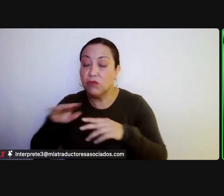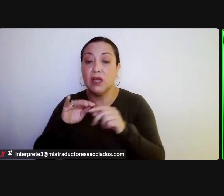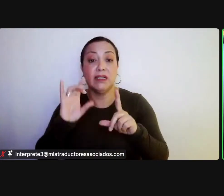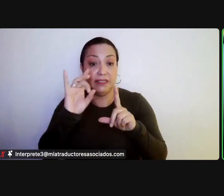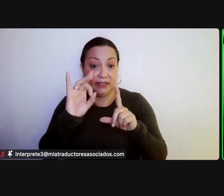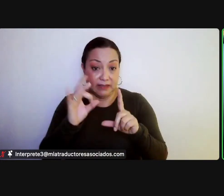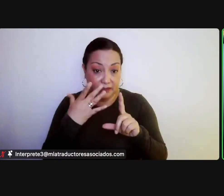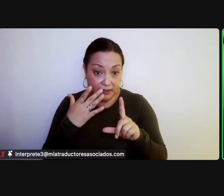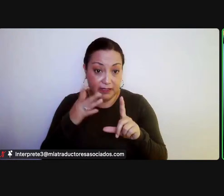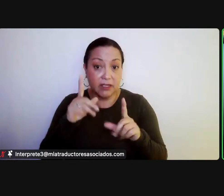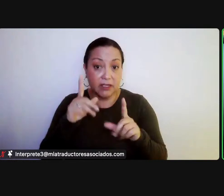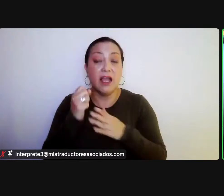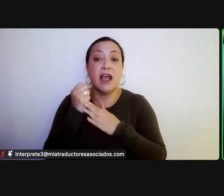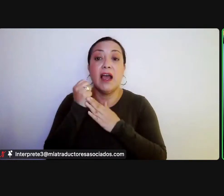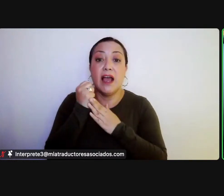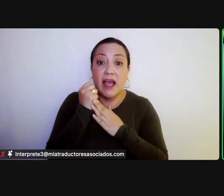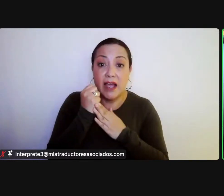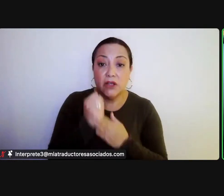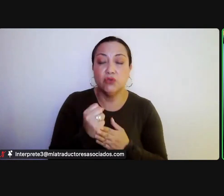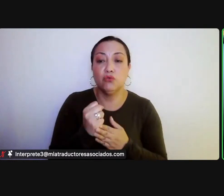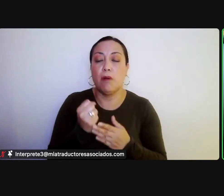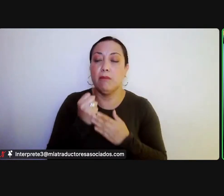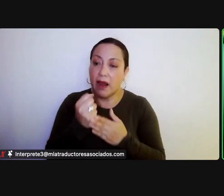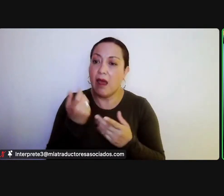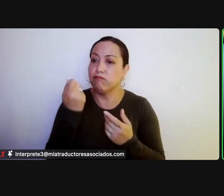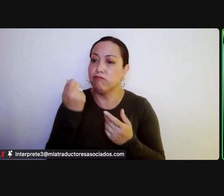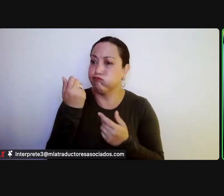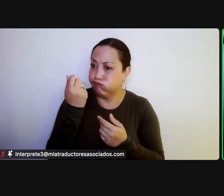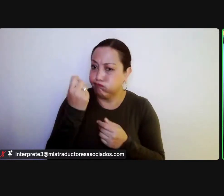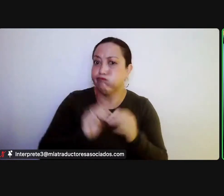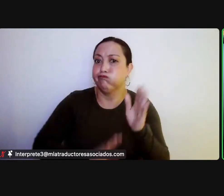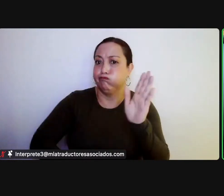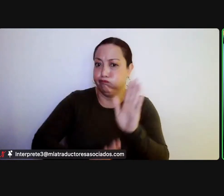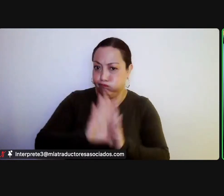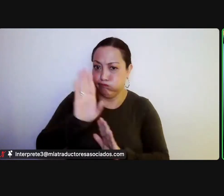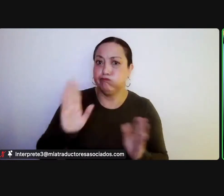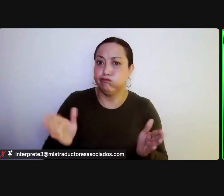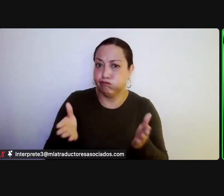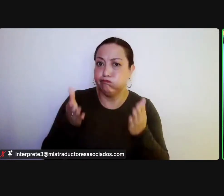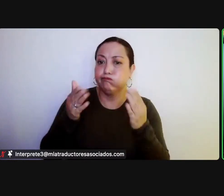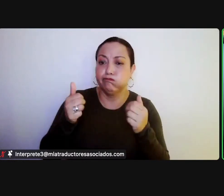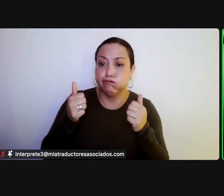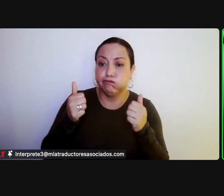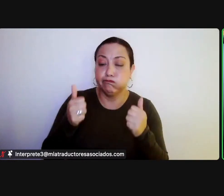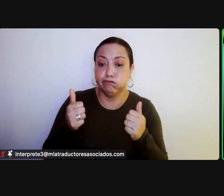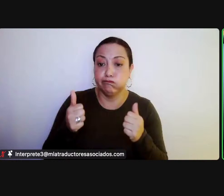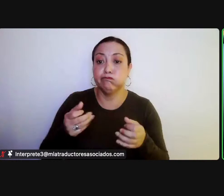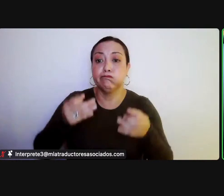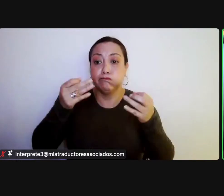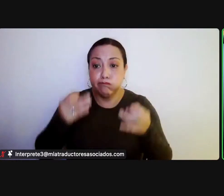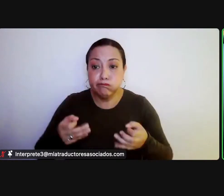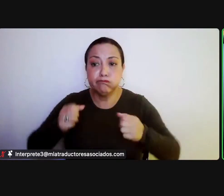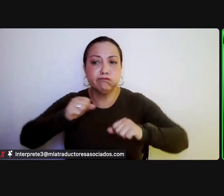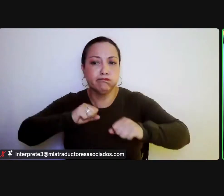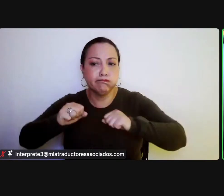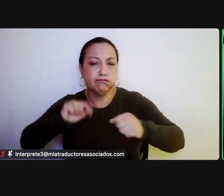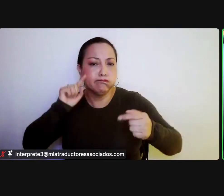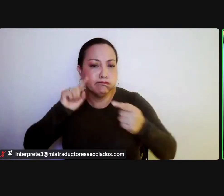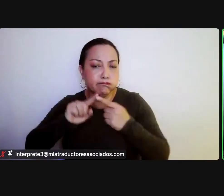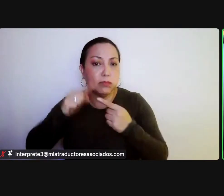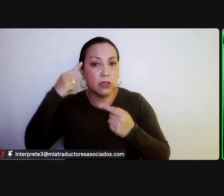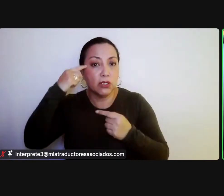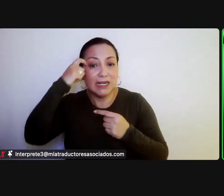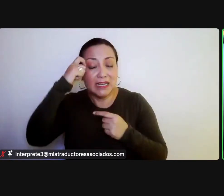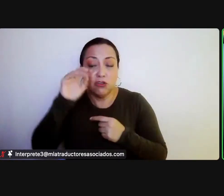only social, but green and development for an economic reactivation that could consider and act on